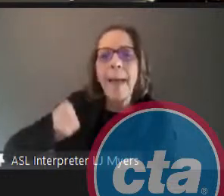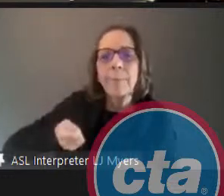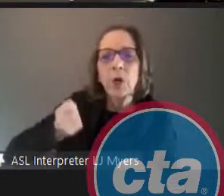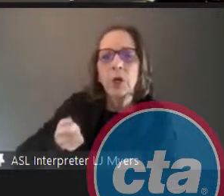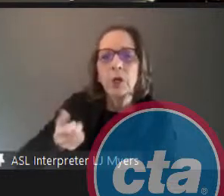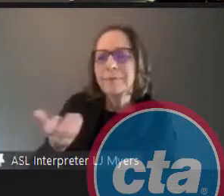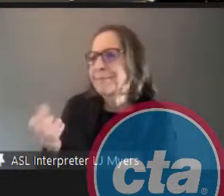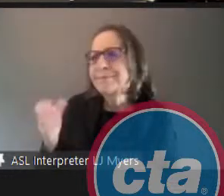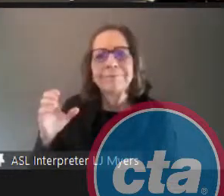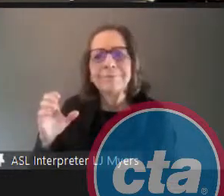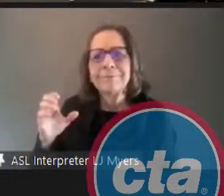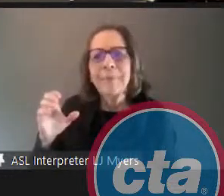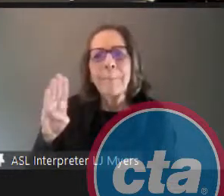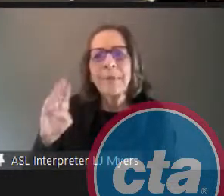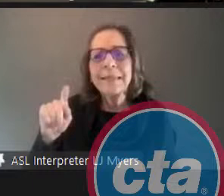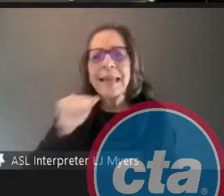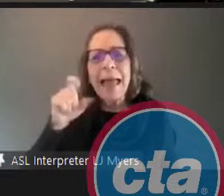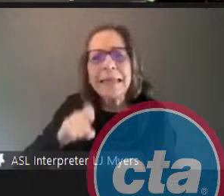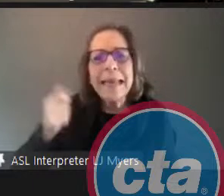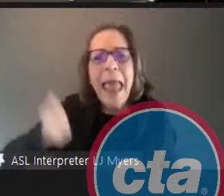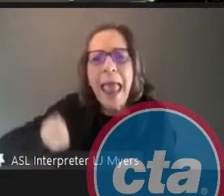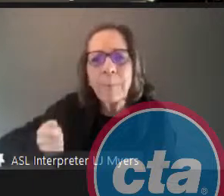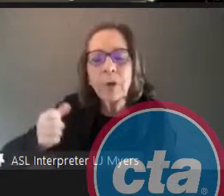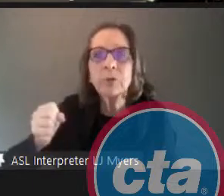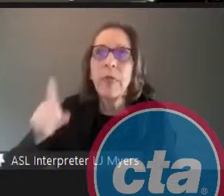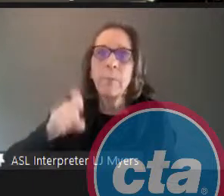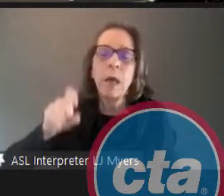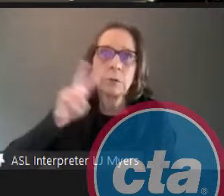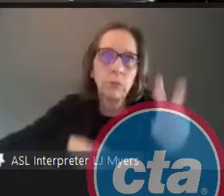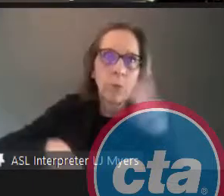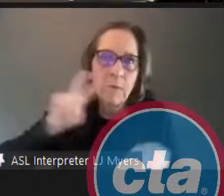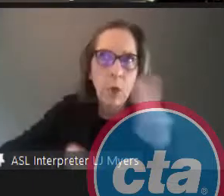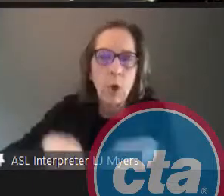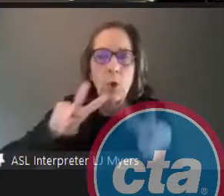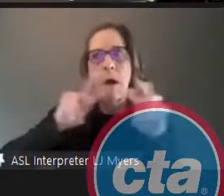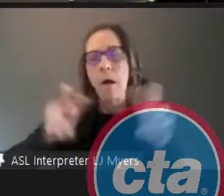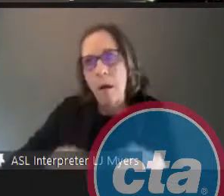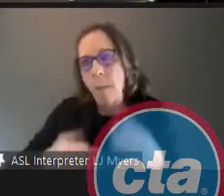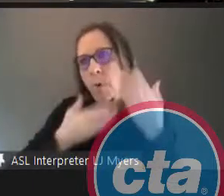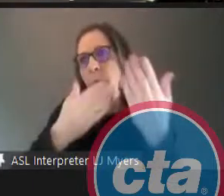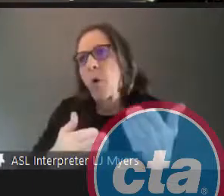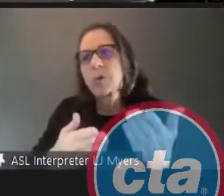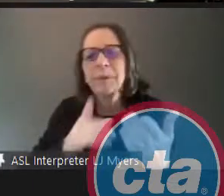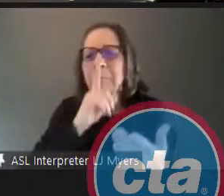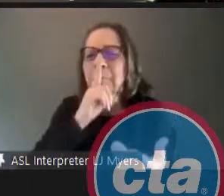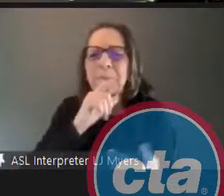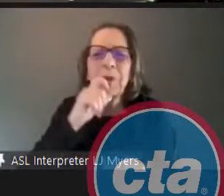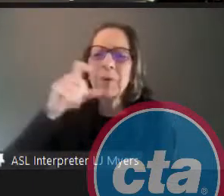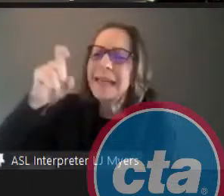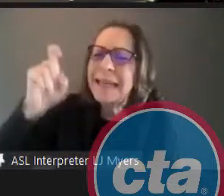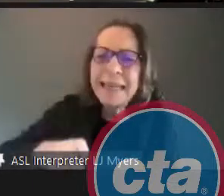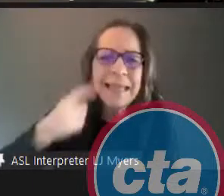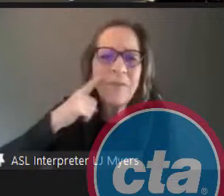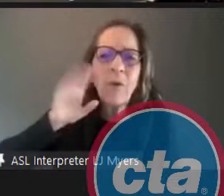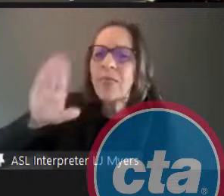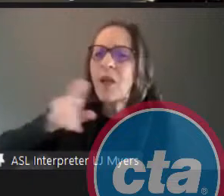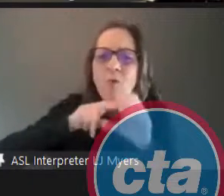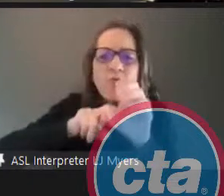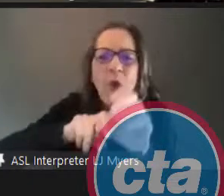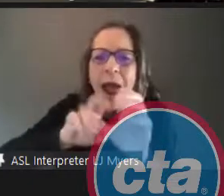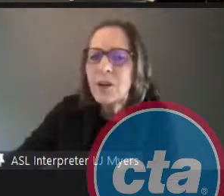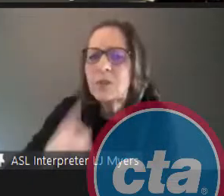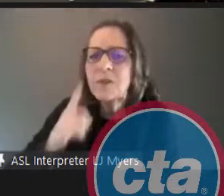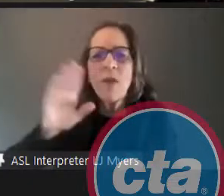need a hammer. So then they have to spend a whole bunch of time reviewing a proposal that really isn't needed for their riders or for